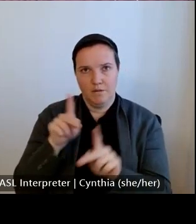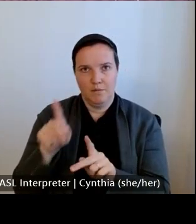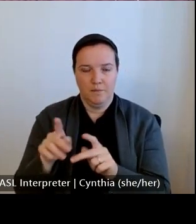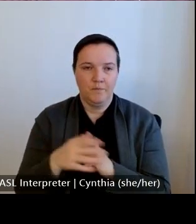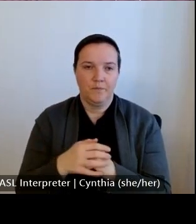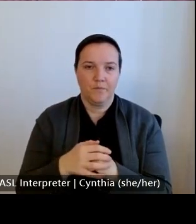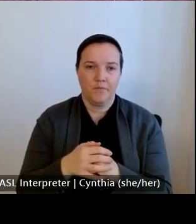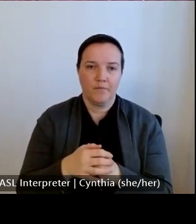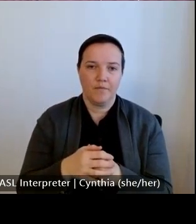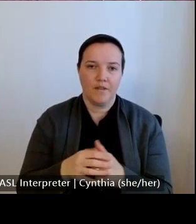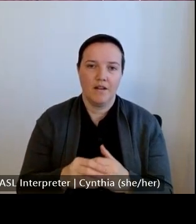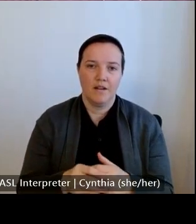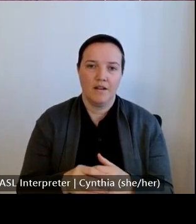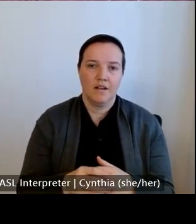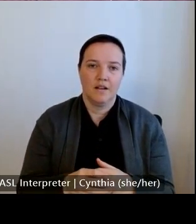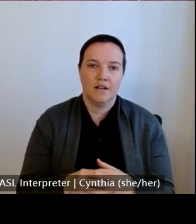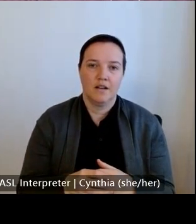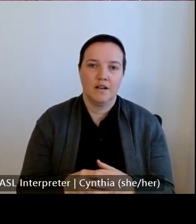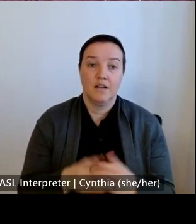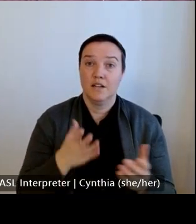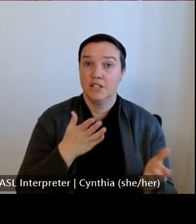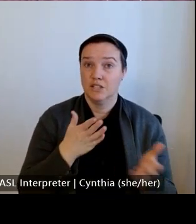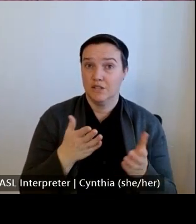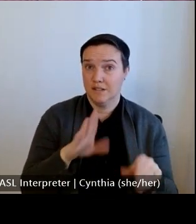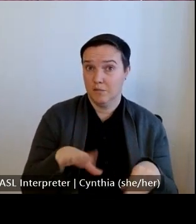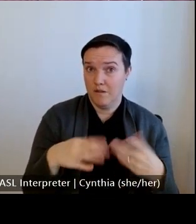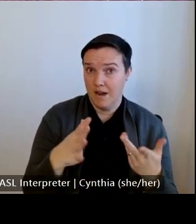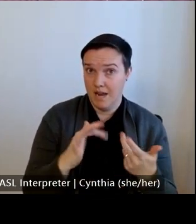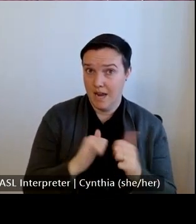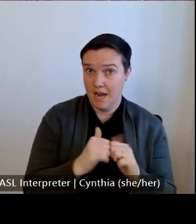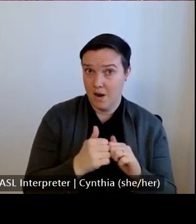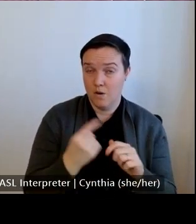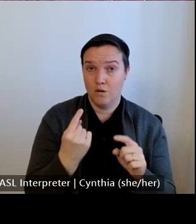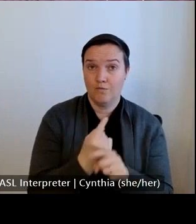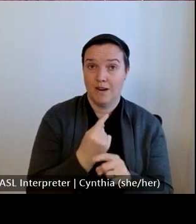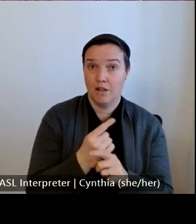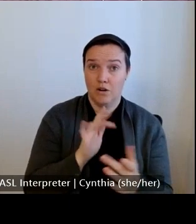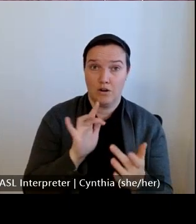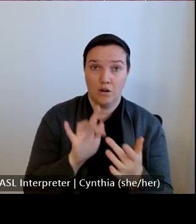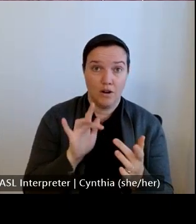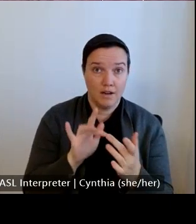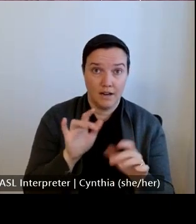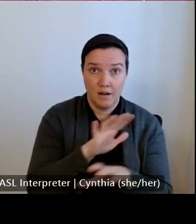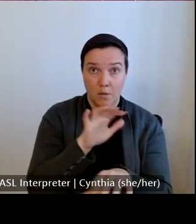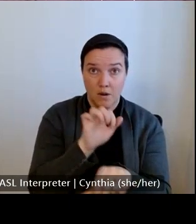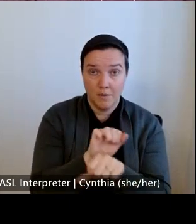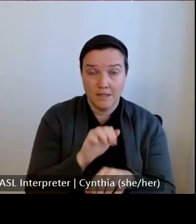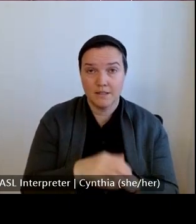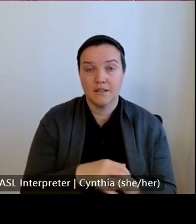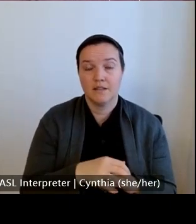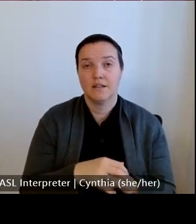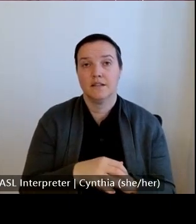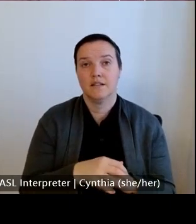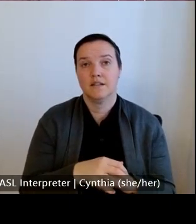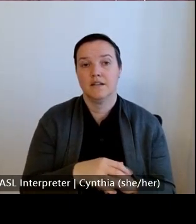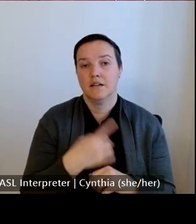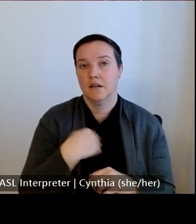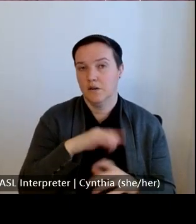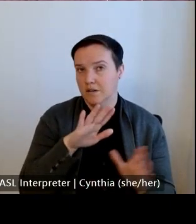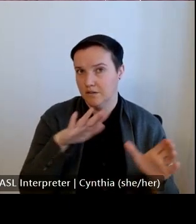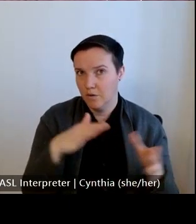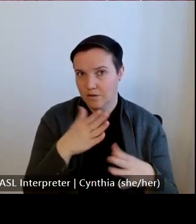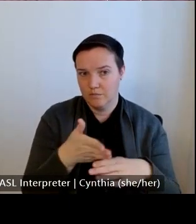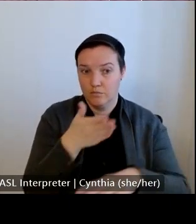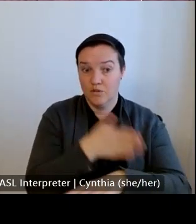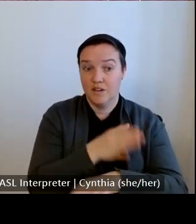too. Services are delivered through regular contact appointments, focusing on improving job readiness